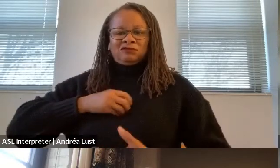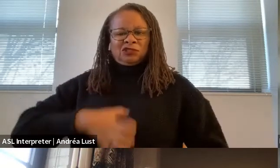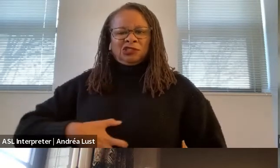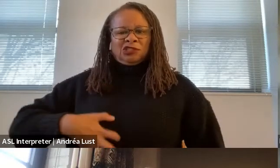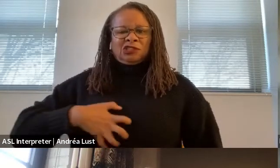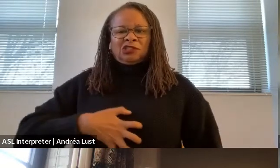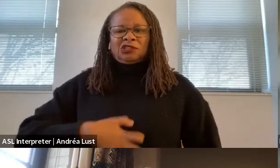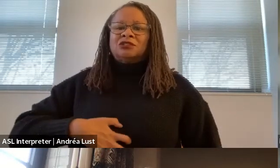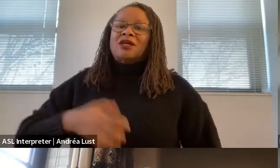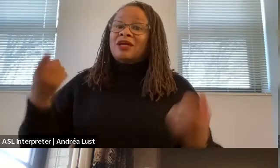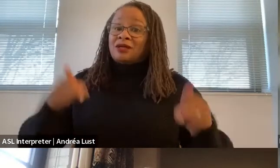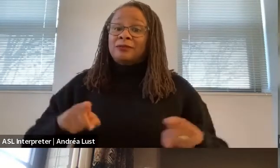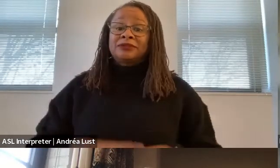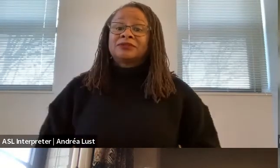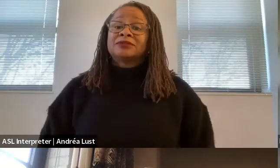And,